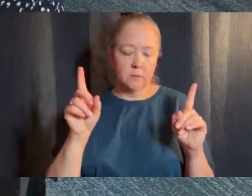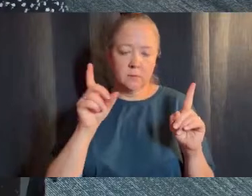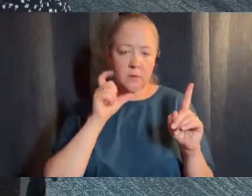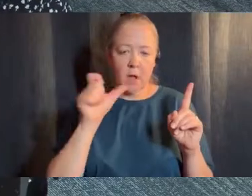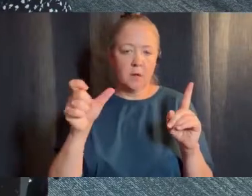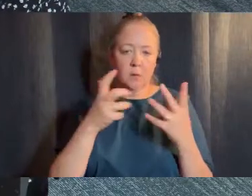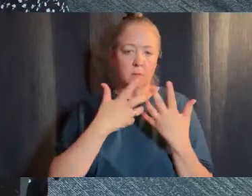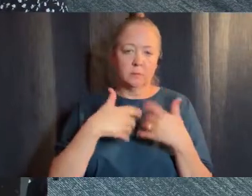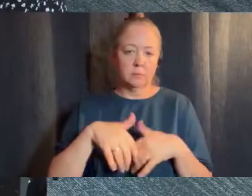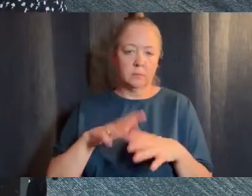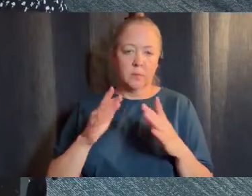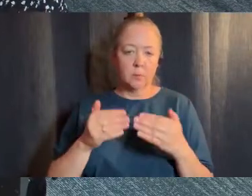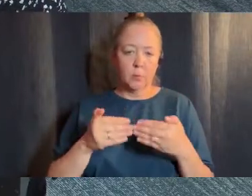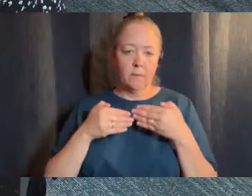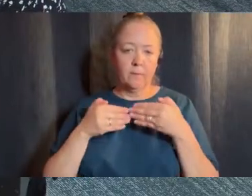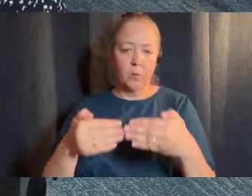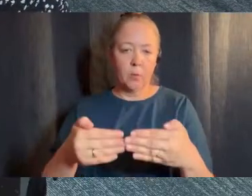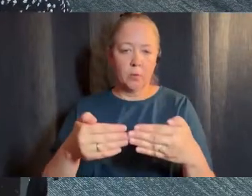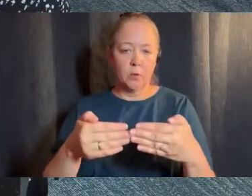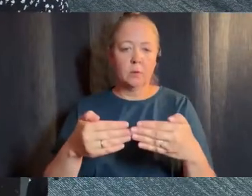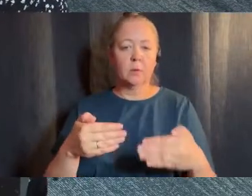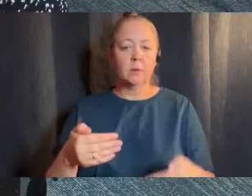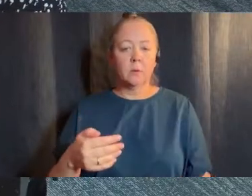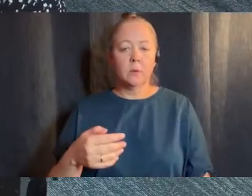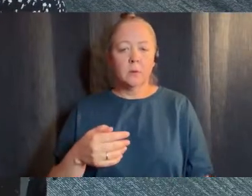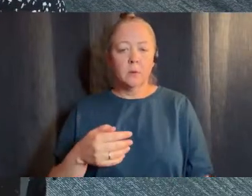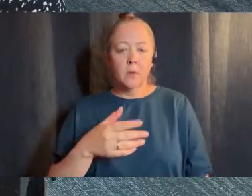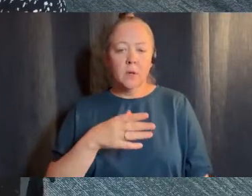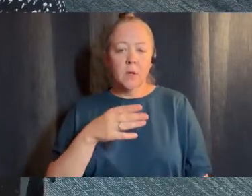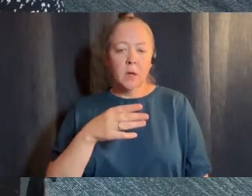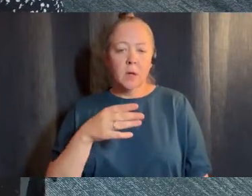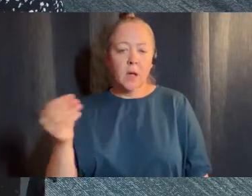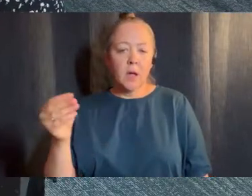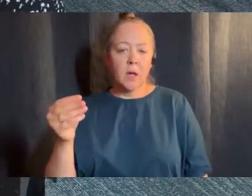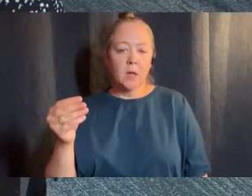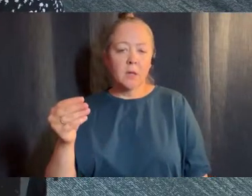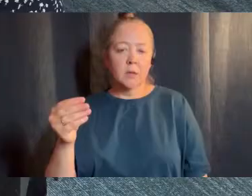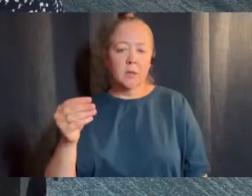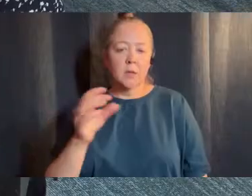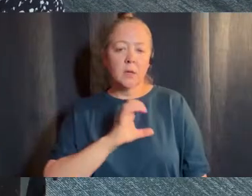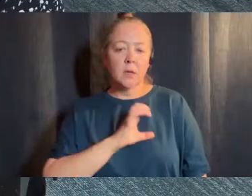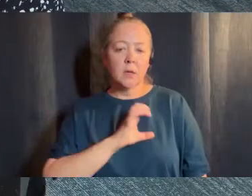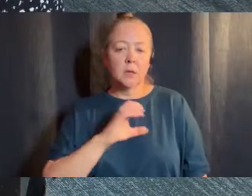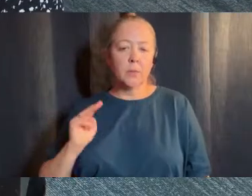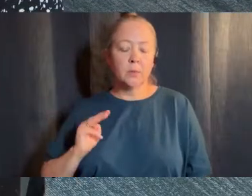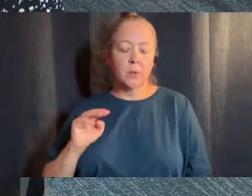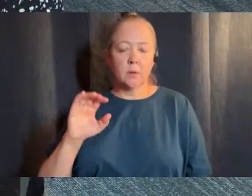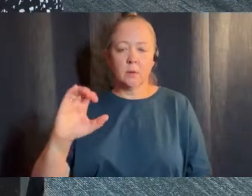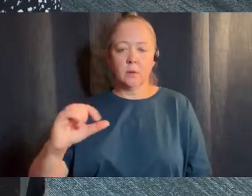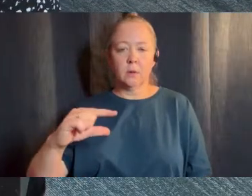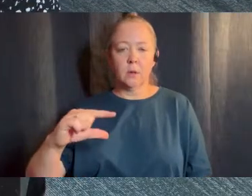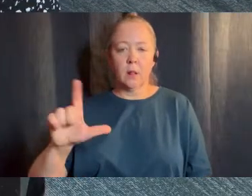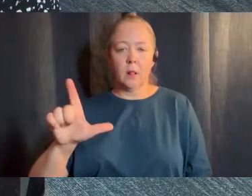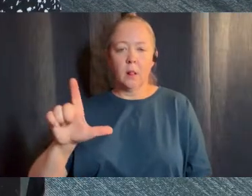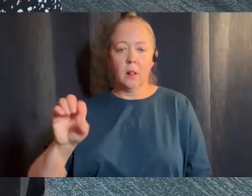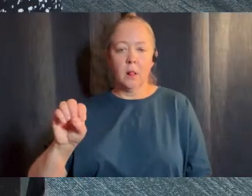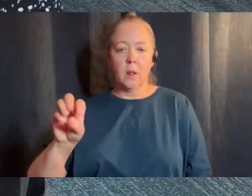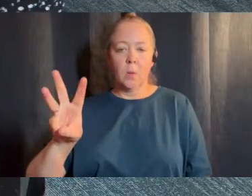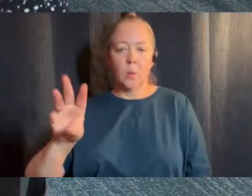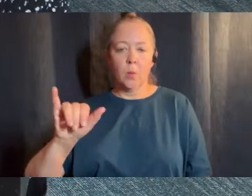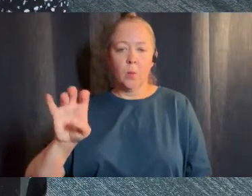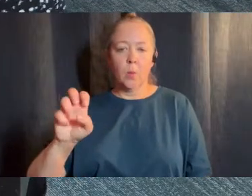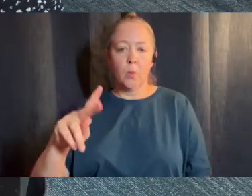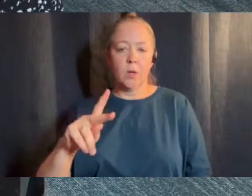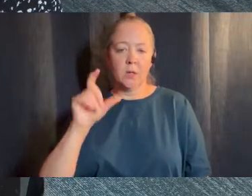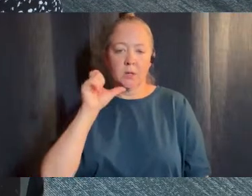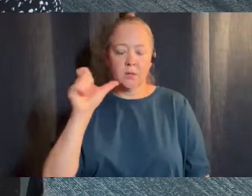who happens to be my council member, did not act alone. He is representing his ward. So if the council member had lots